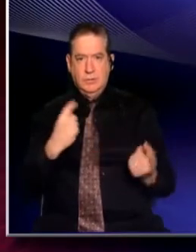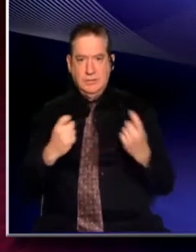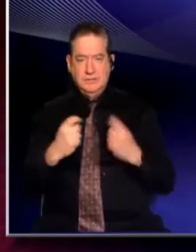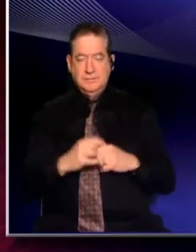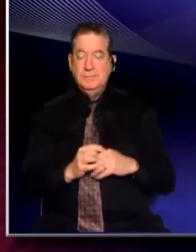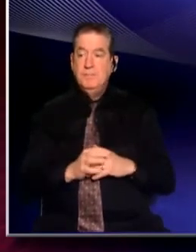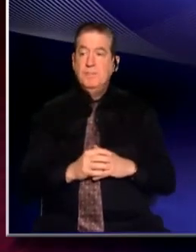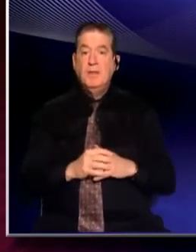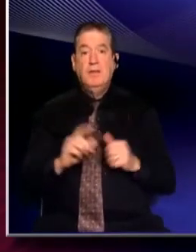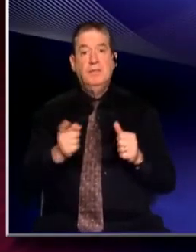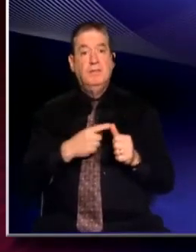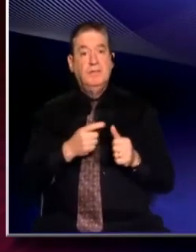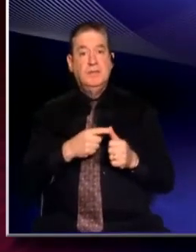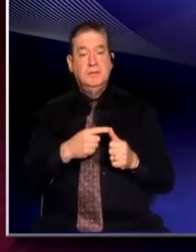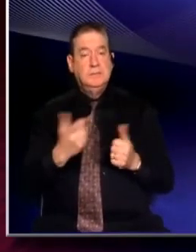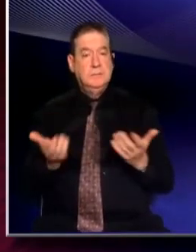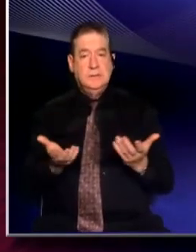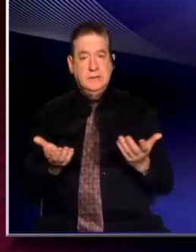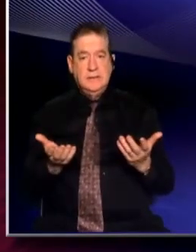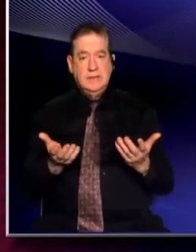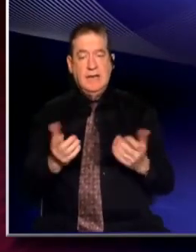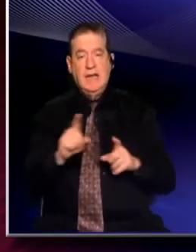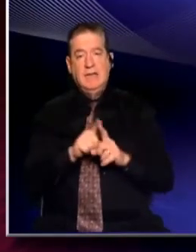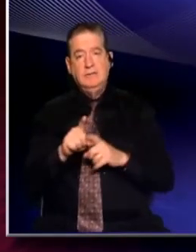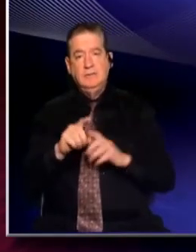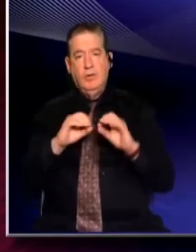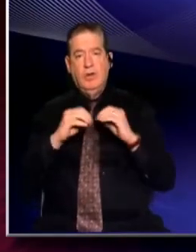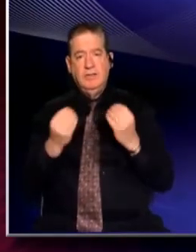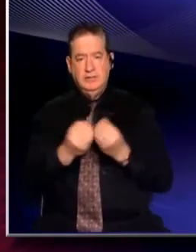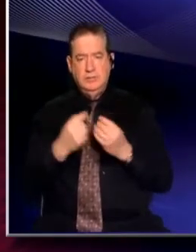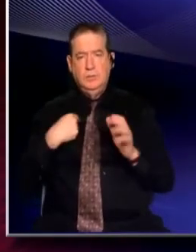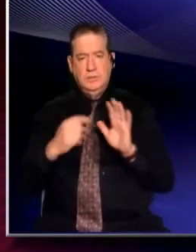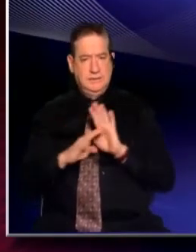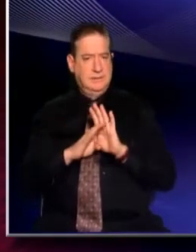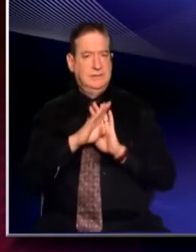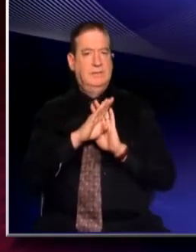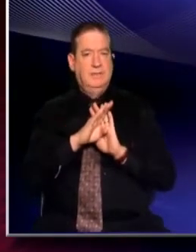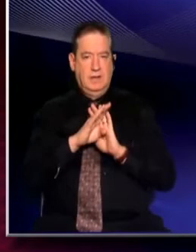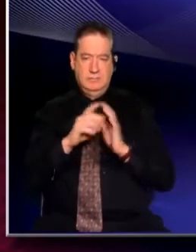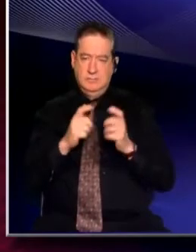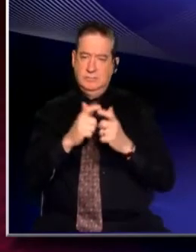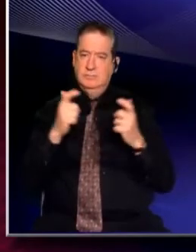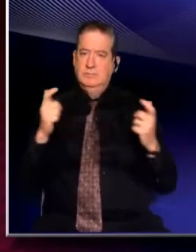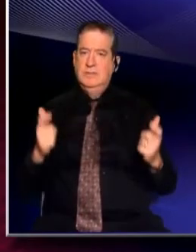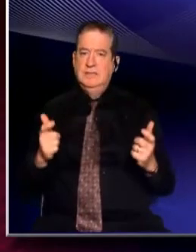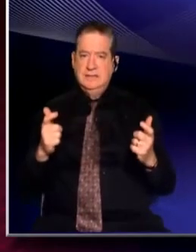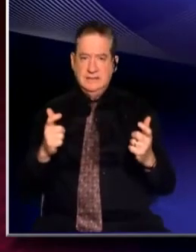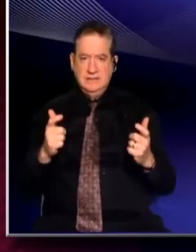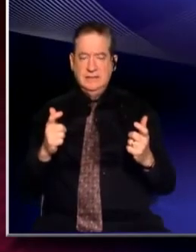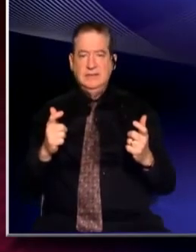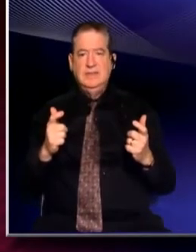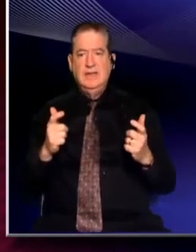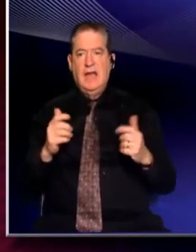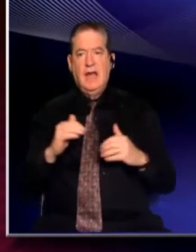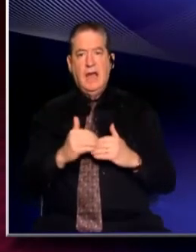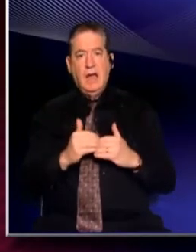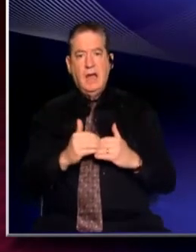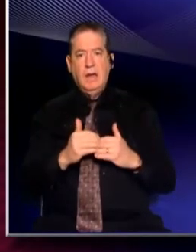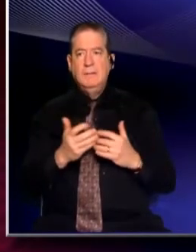The first thing is, as an organization, we've developed tremendously in terms of